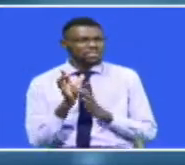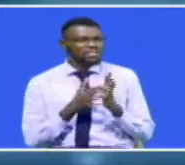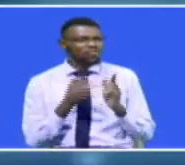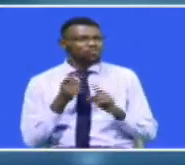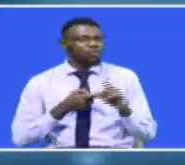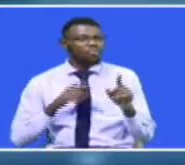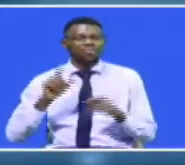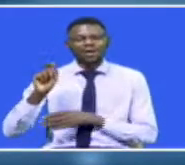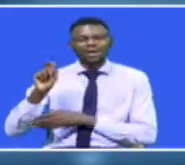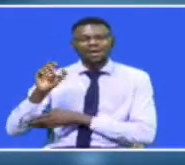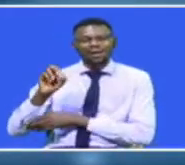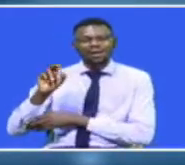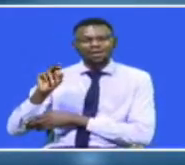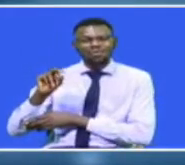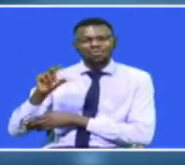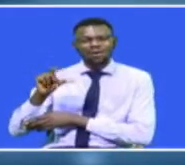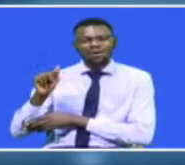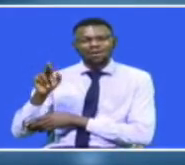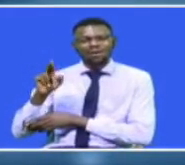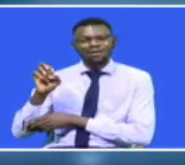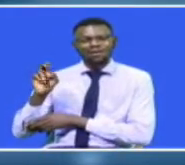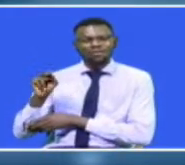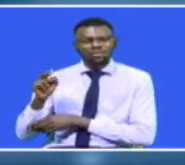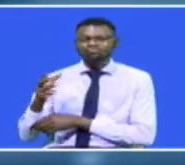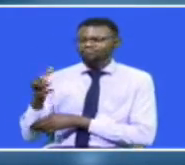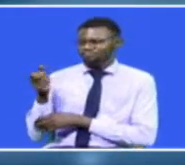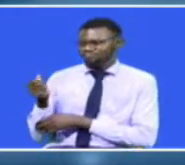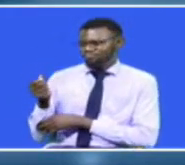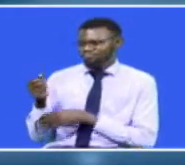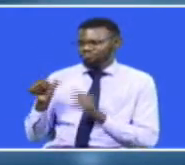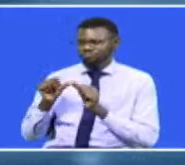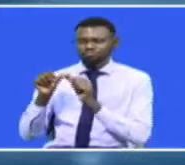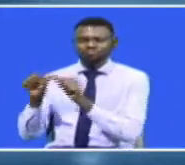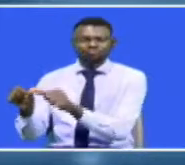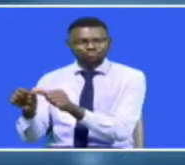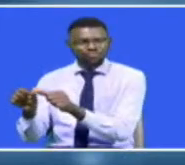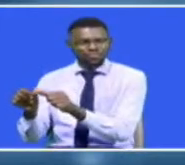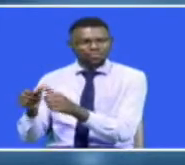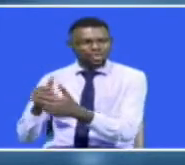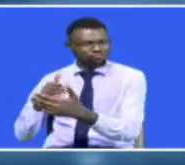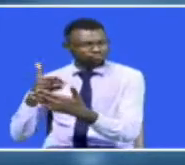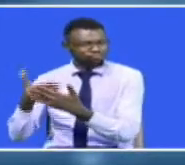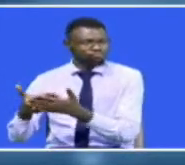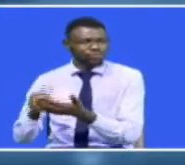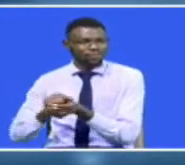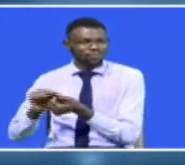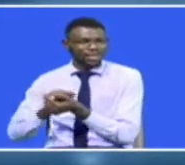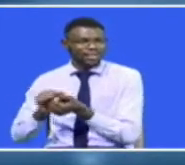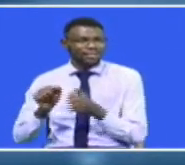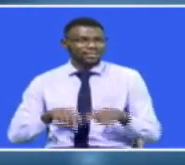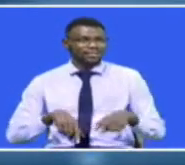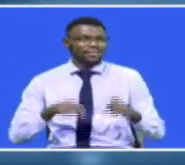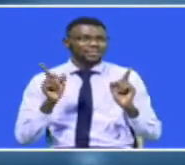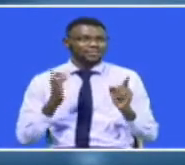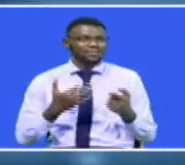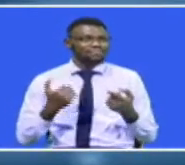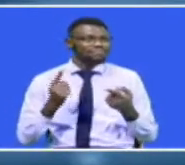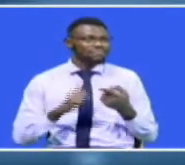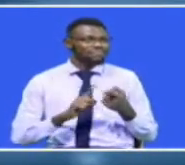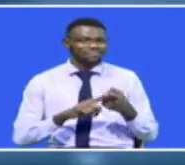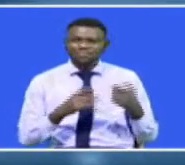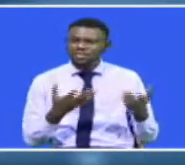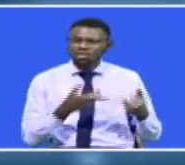will remain in police custody until Friday. That's when the court will rule. Now, Wekesa faces charges of